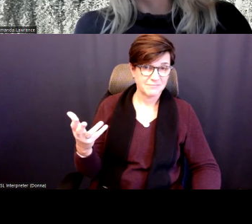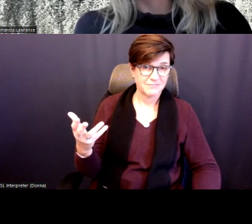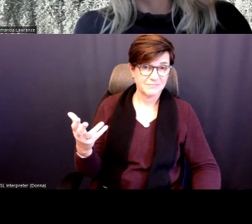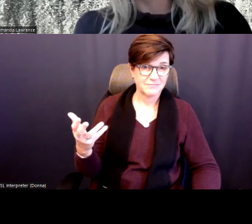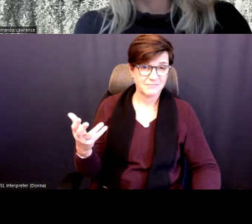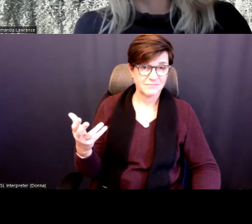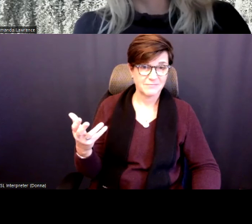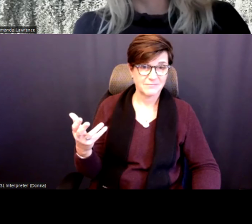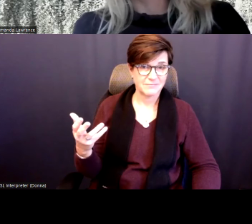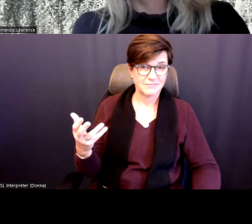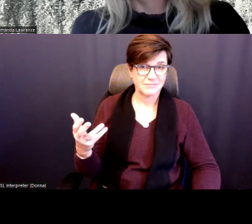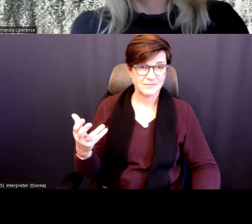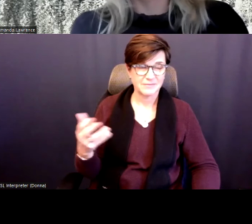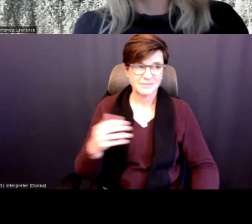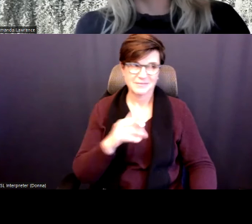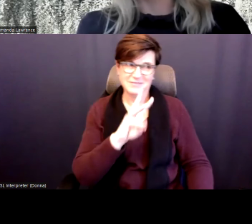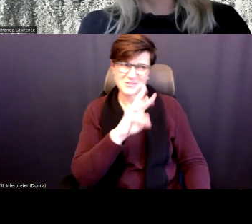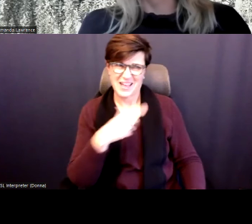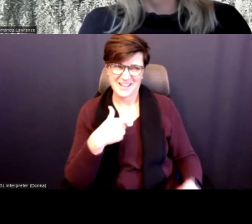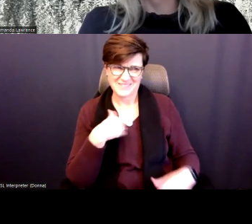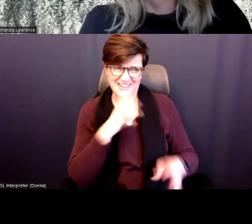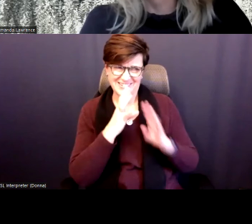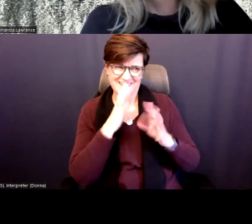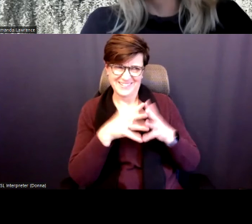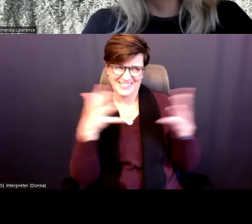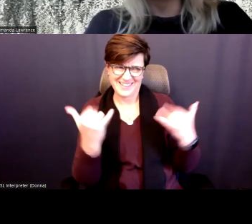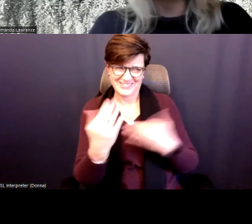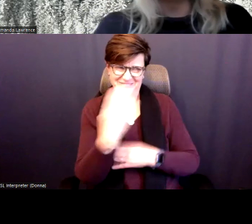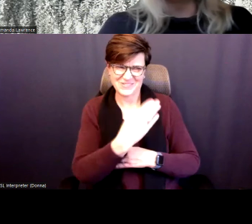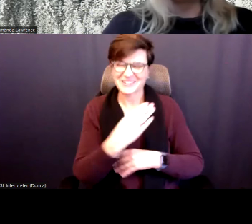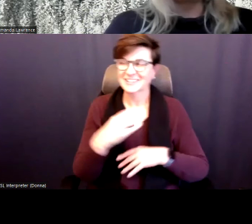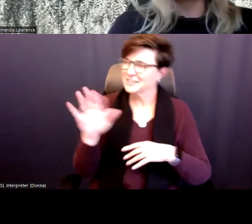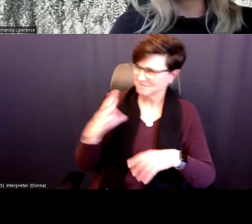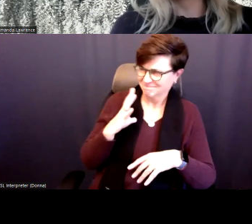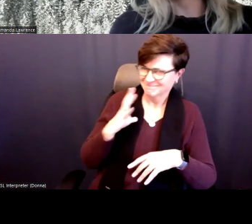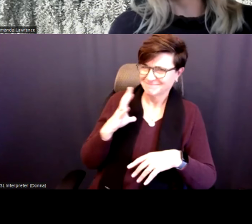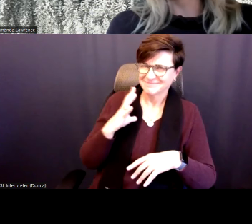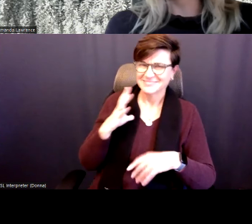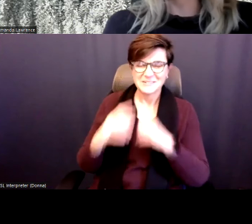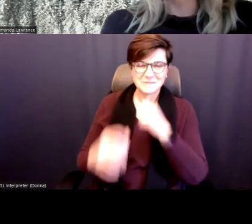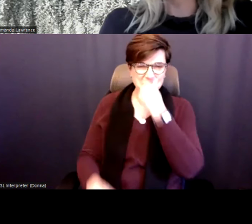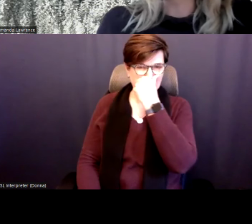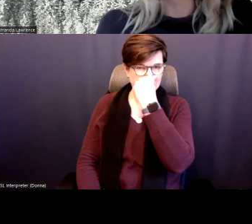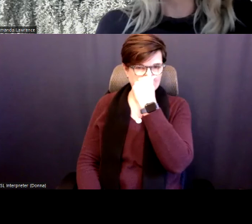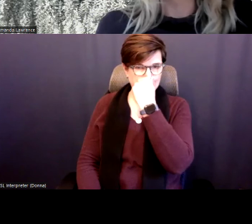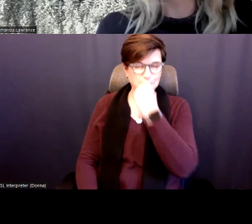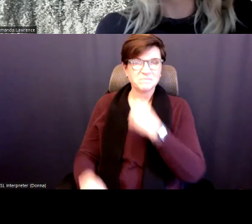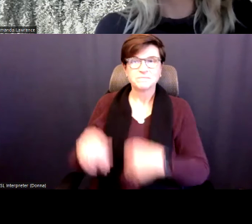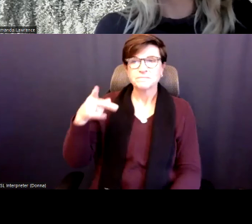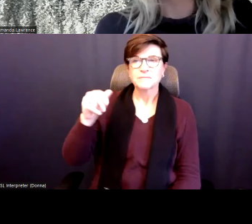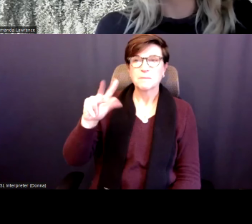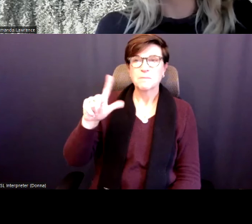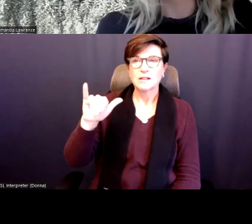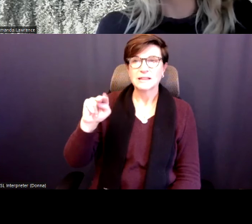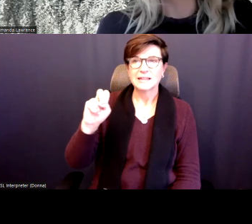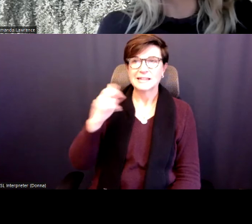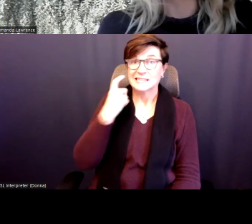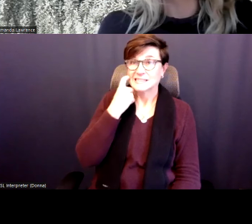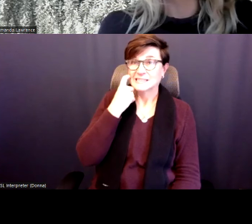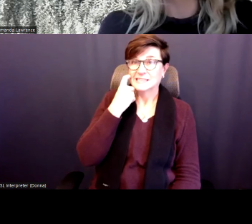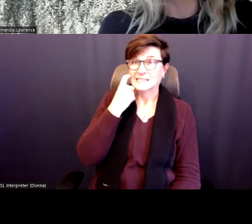I have a lot of thoughts this morning. Love it. I want to piggyback off of Pauline's comments about the rural